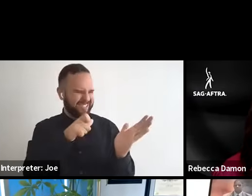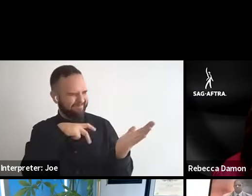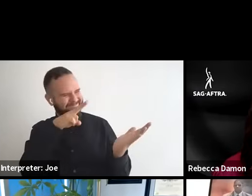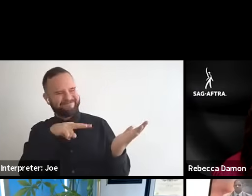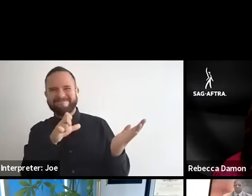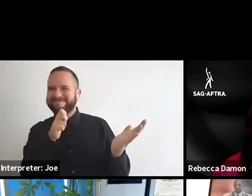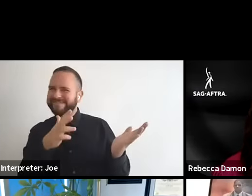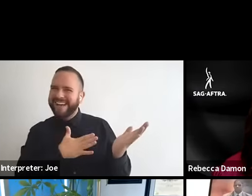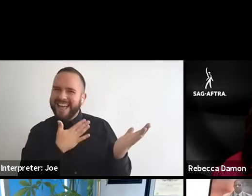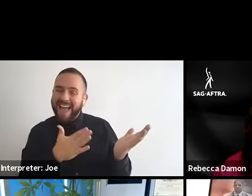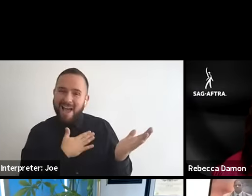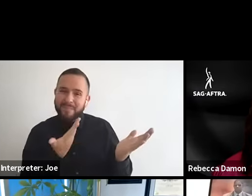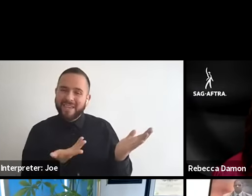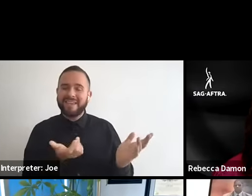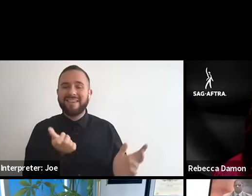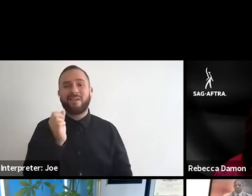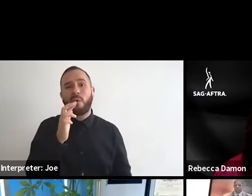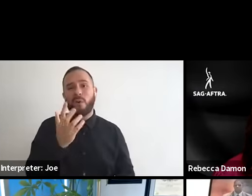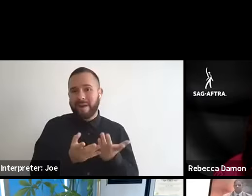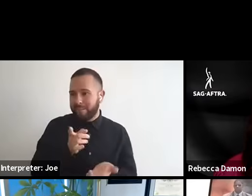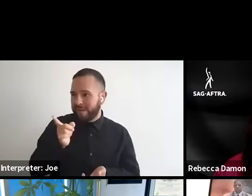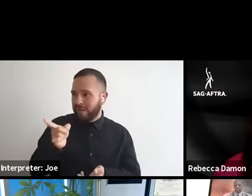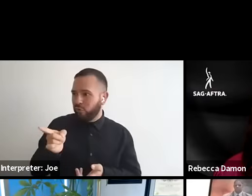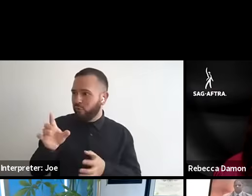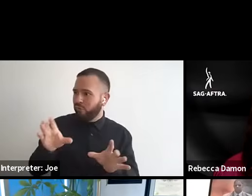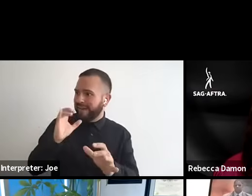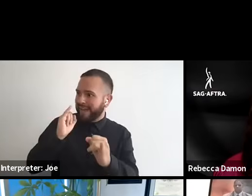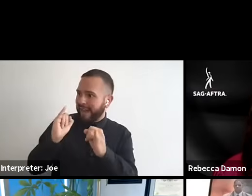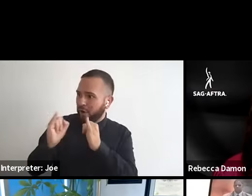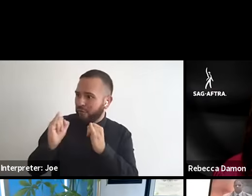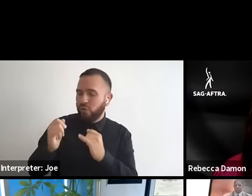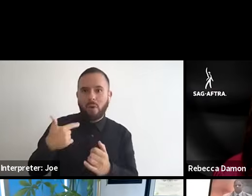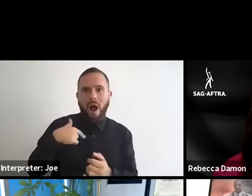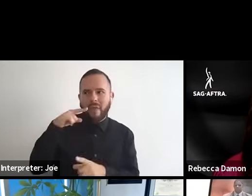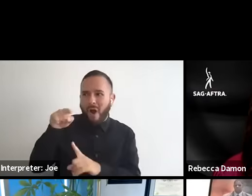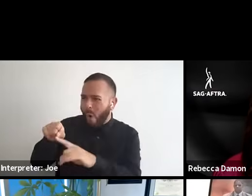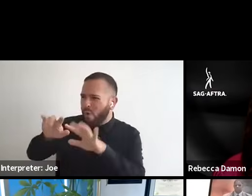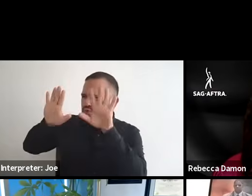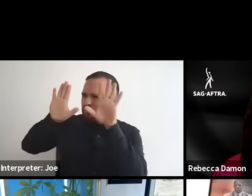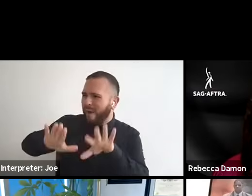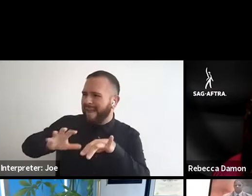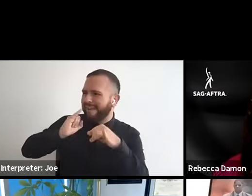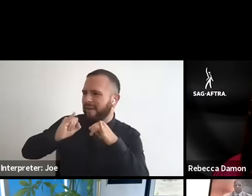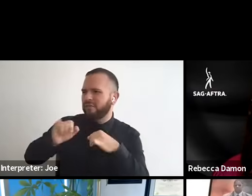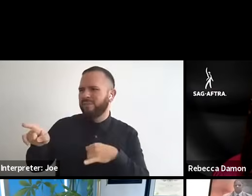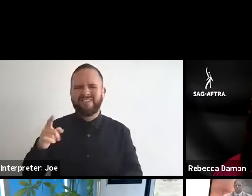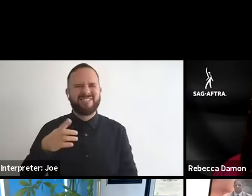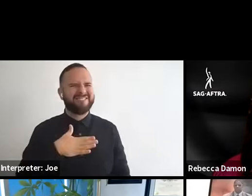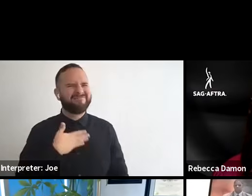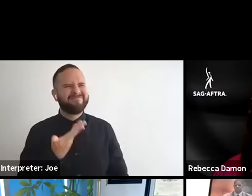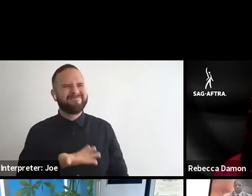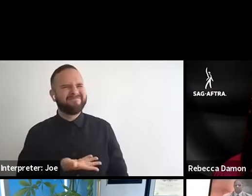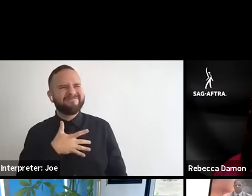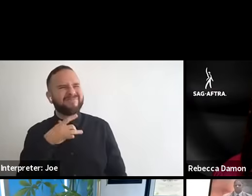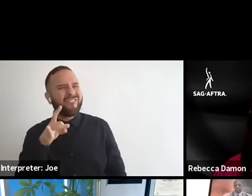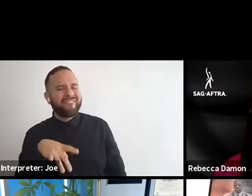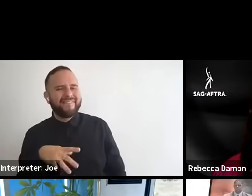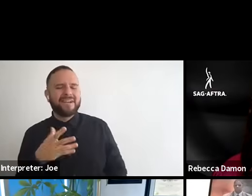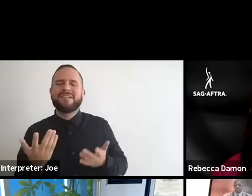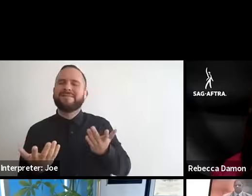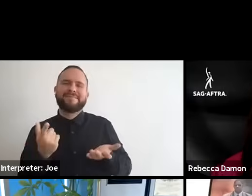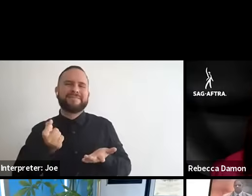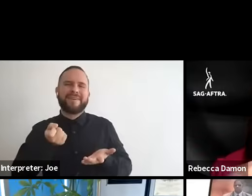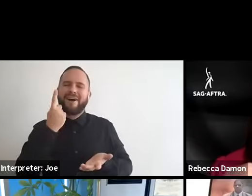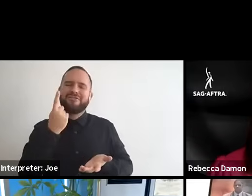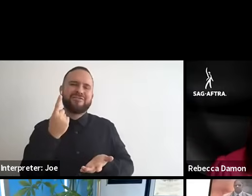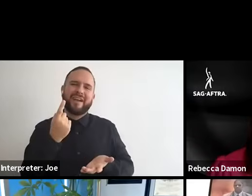did an interview that I think is incredible, but you're unhappy with it, I can only do my job as good